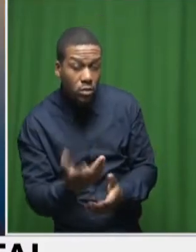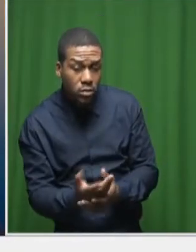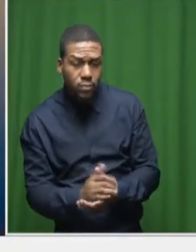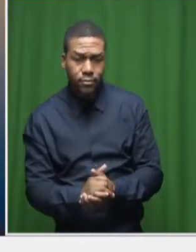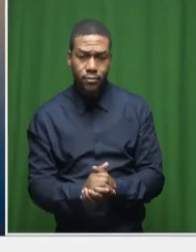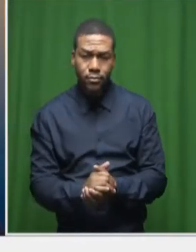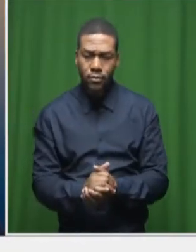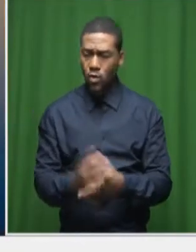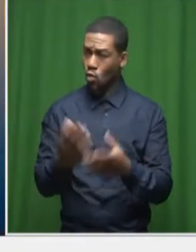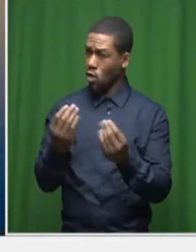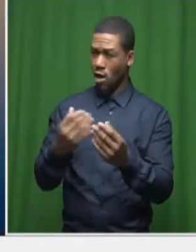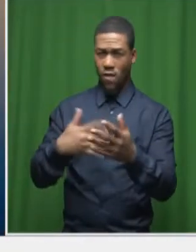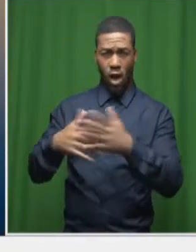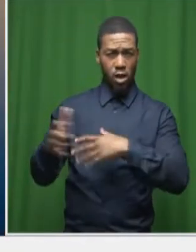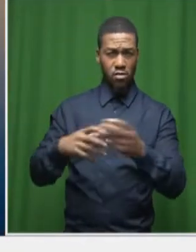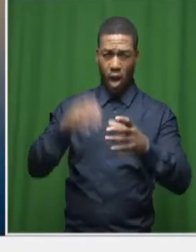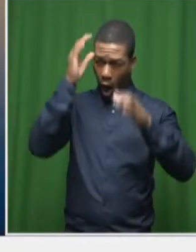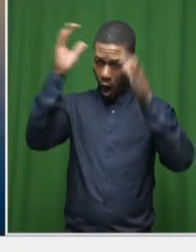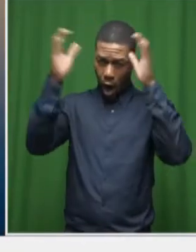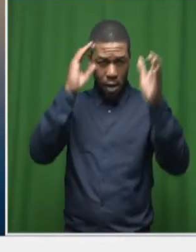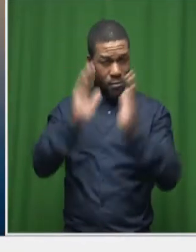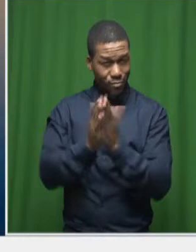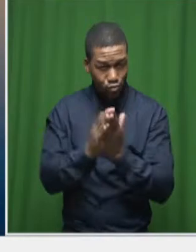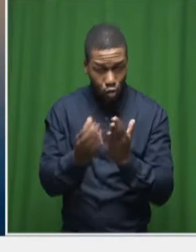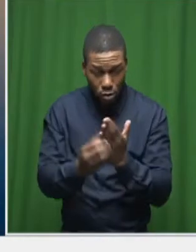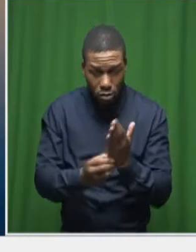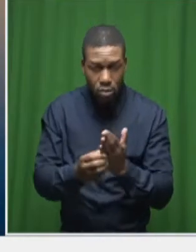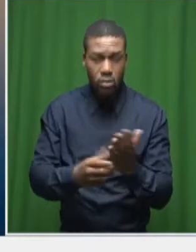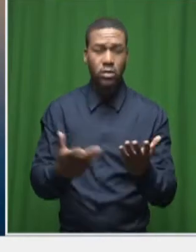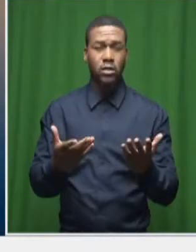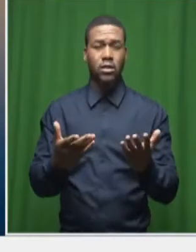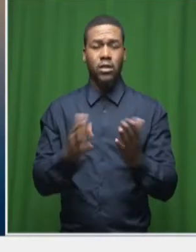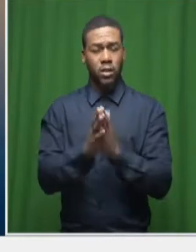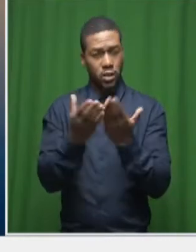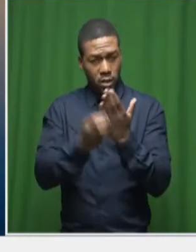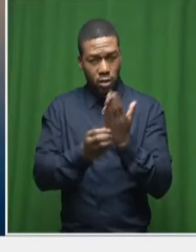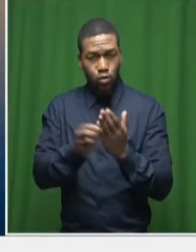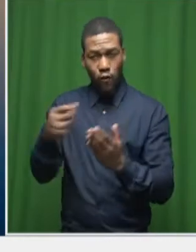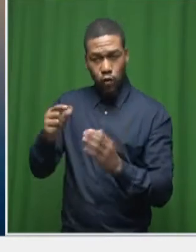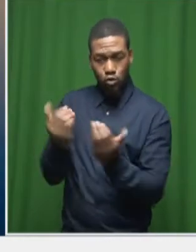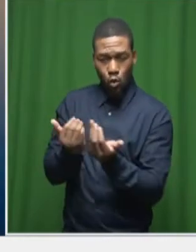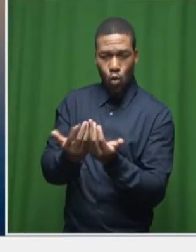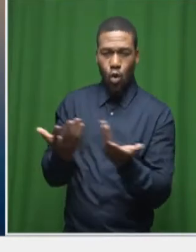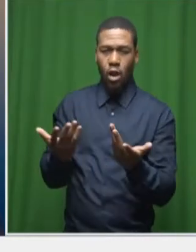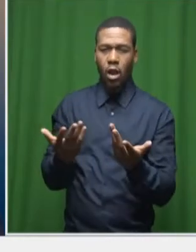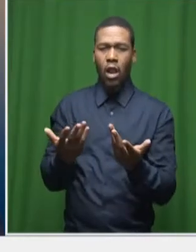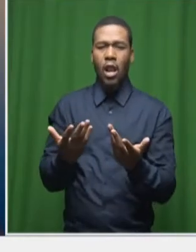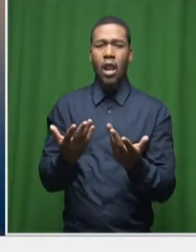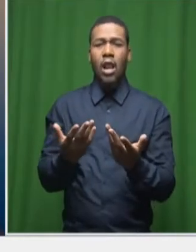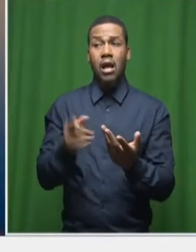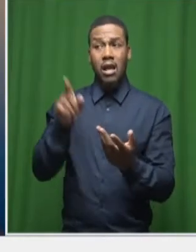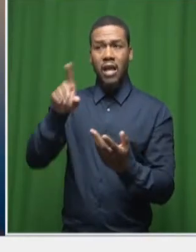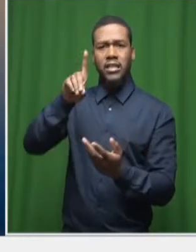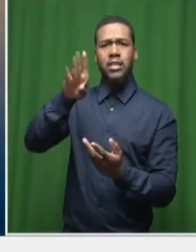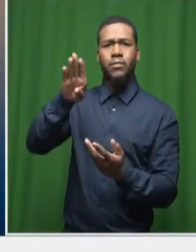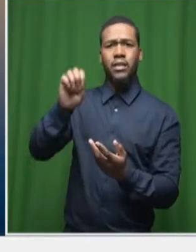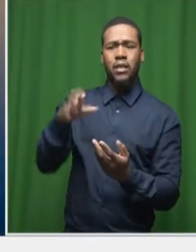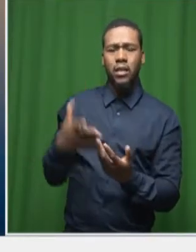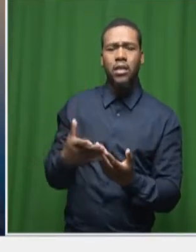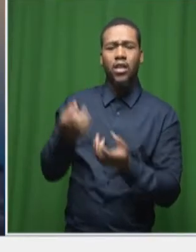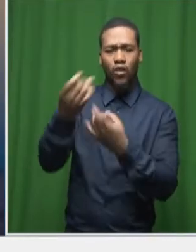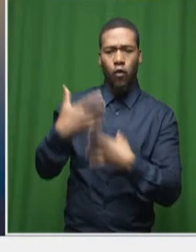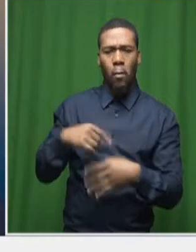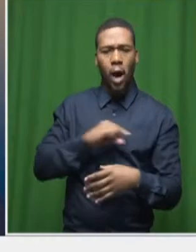terms of academic books, prescribed textbooks, curriculum aligned, of course, and accredited by the DBE. But we're also expanding into